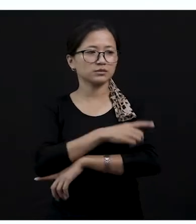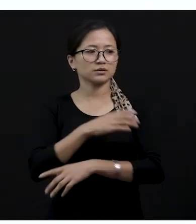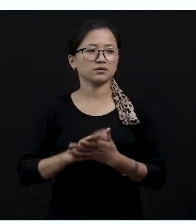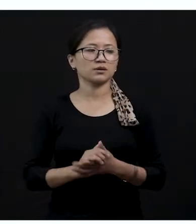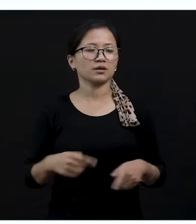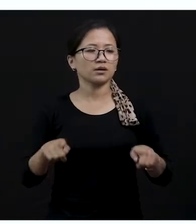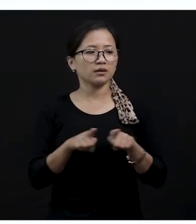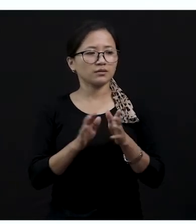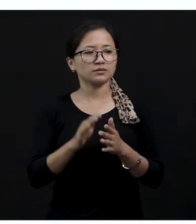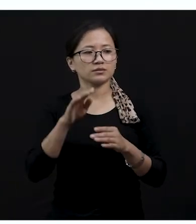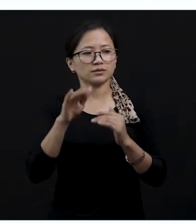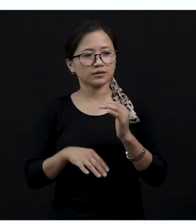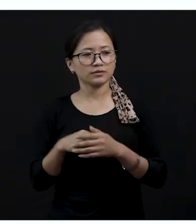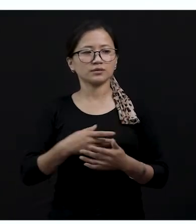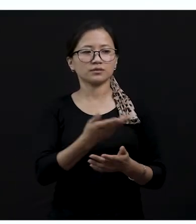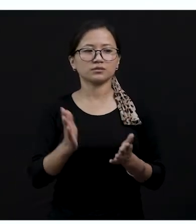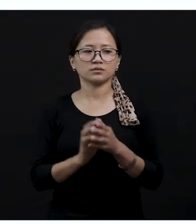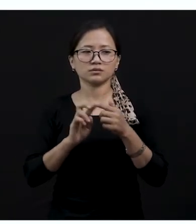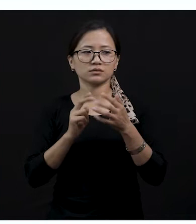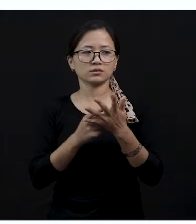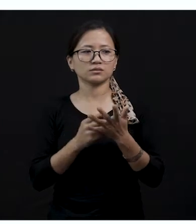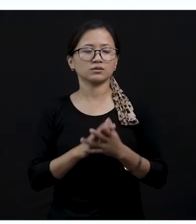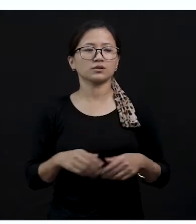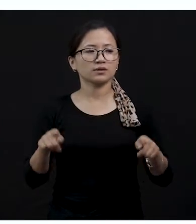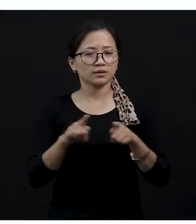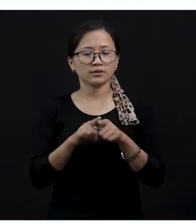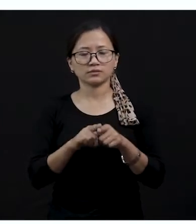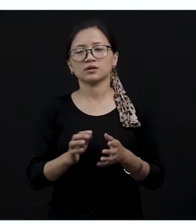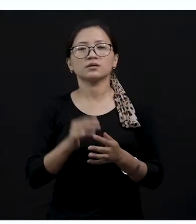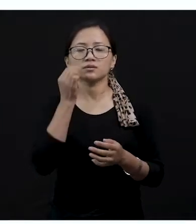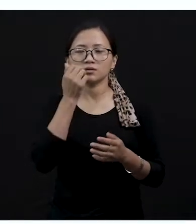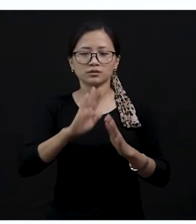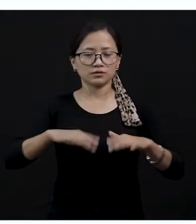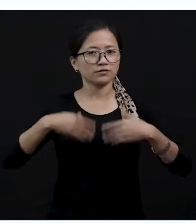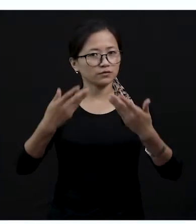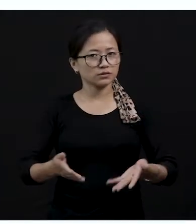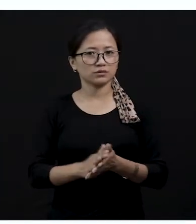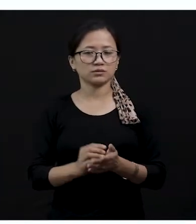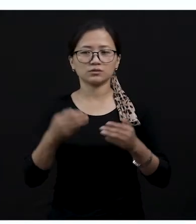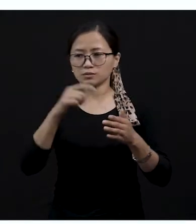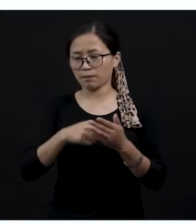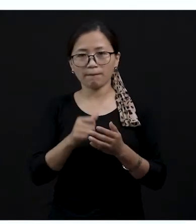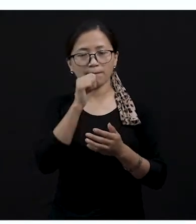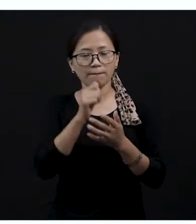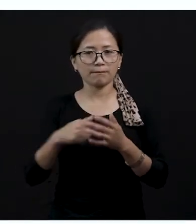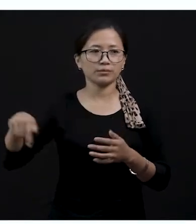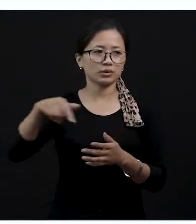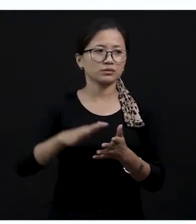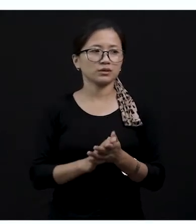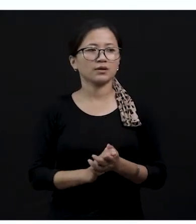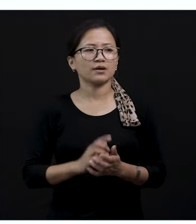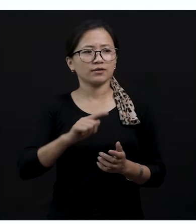beyond. Then Daddy fell into the pond, and everyone's face grew merry